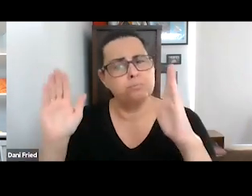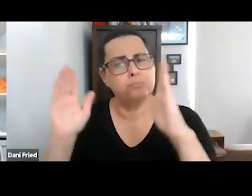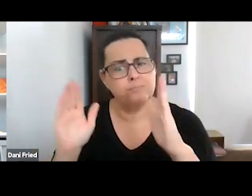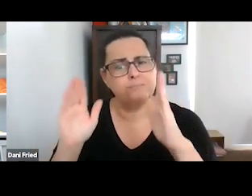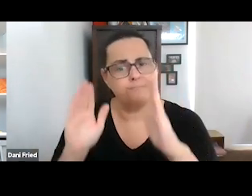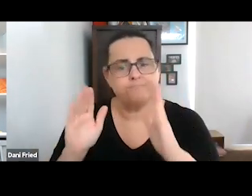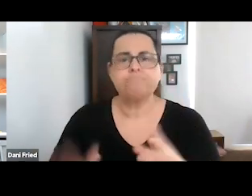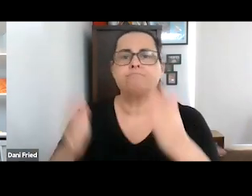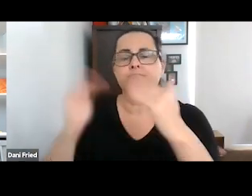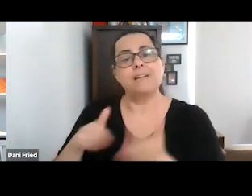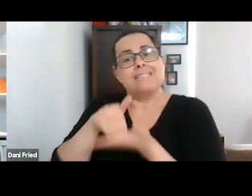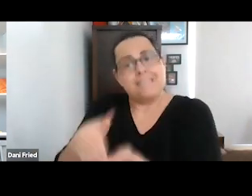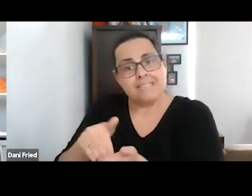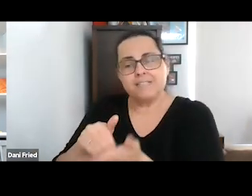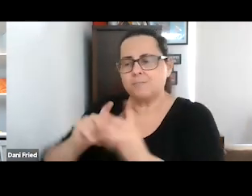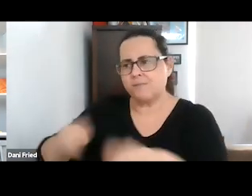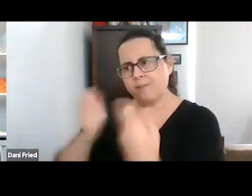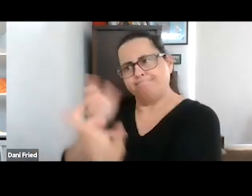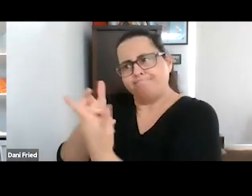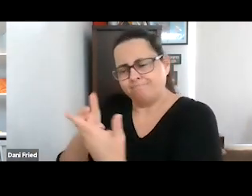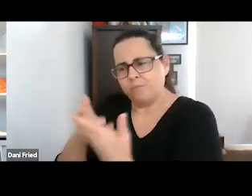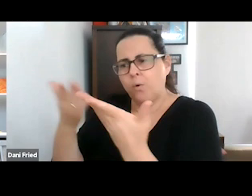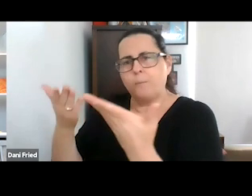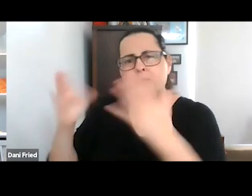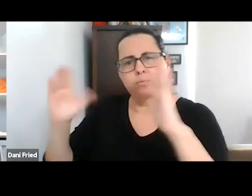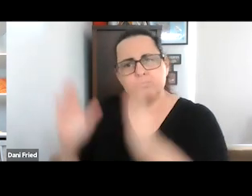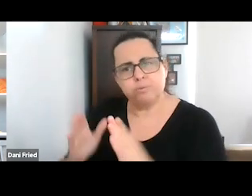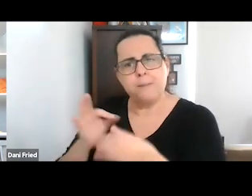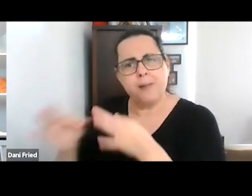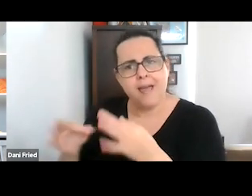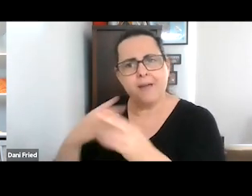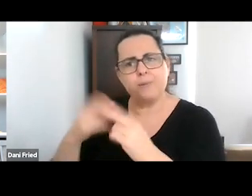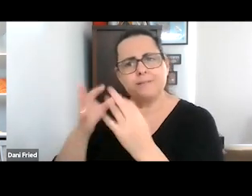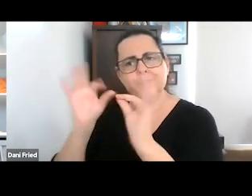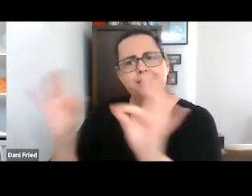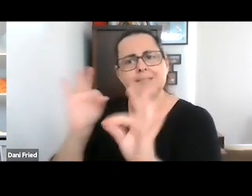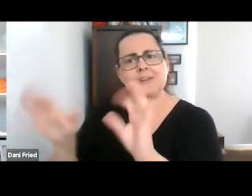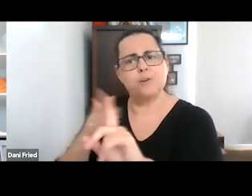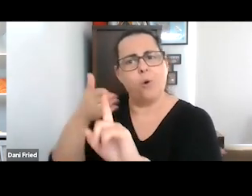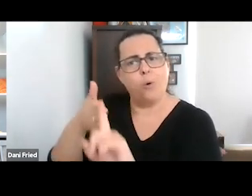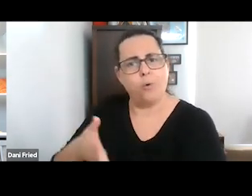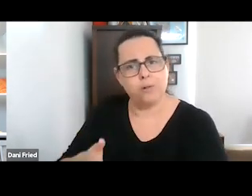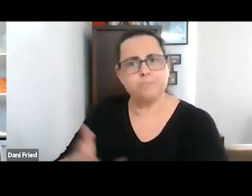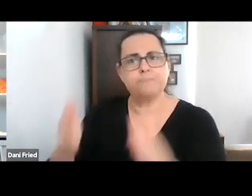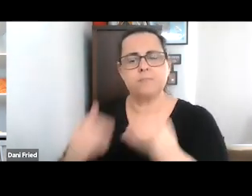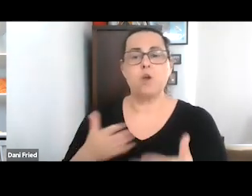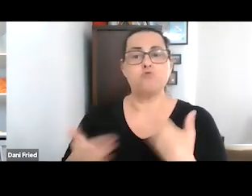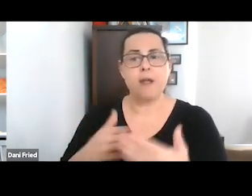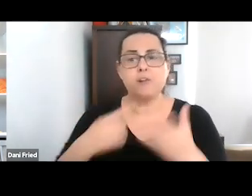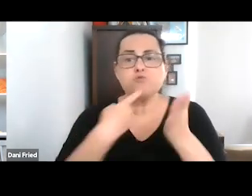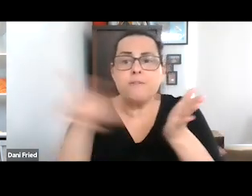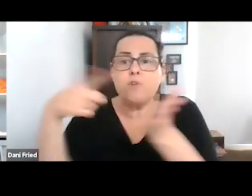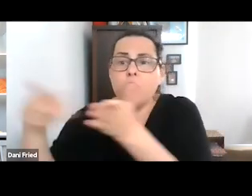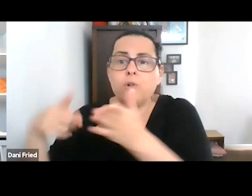Assisting with a tailored weight management plan with specific goals, and also arranging some referrals